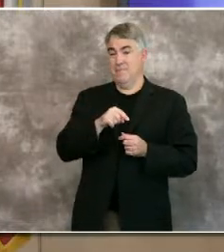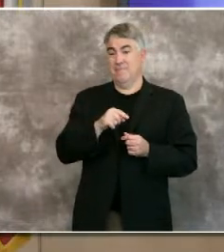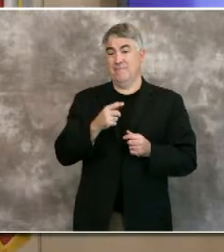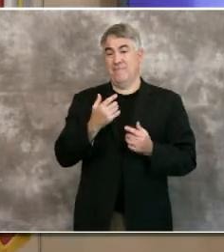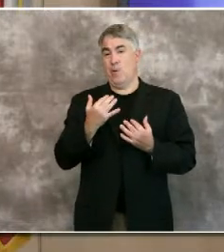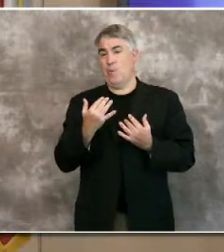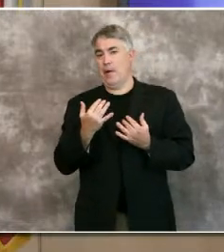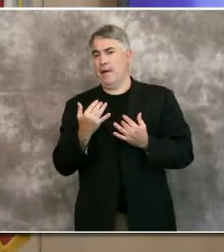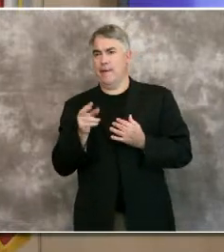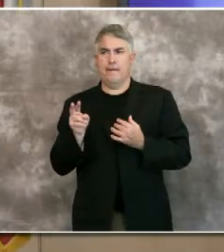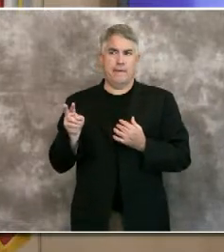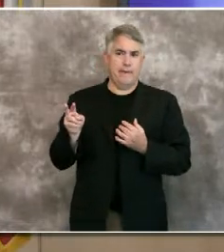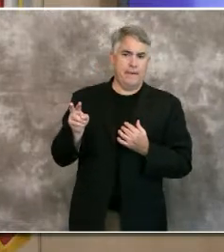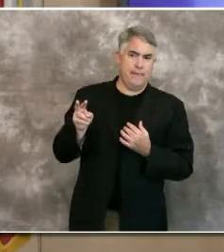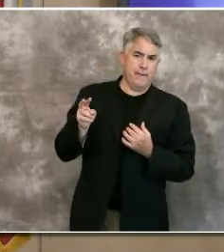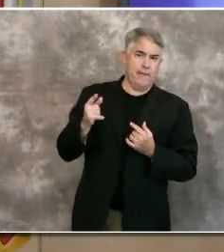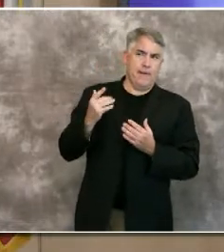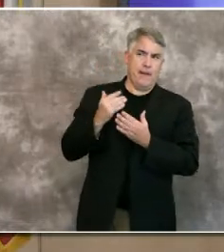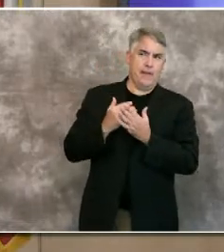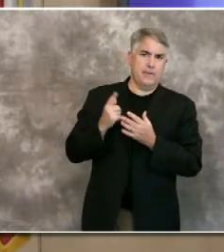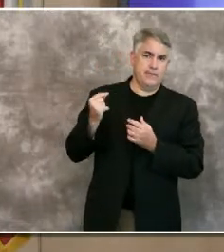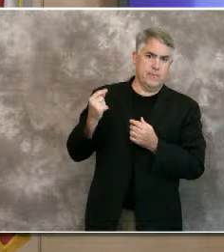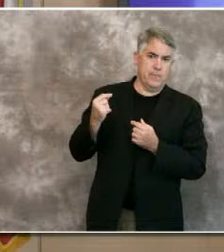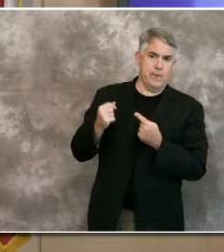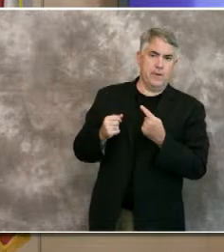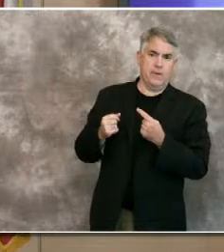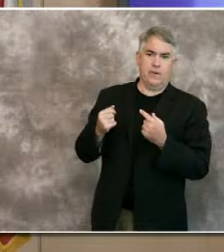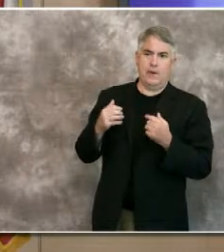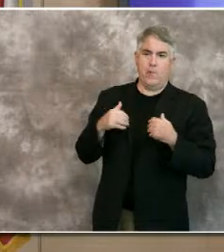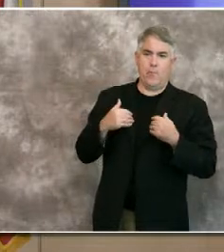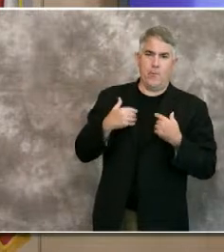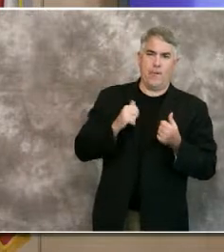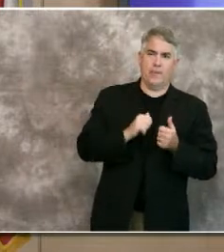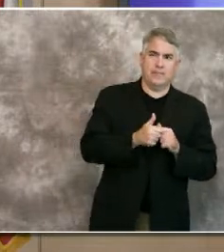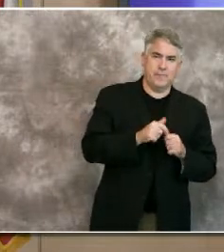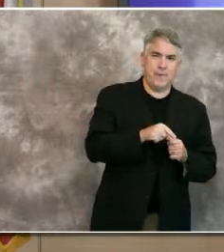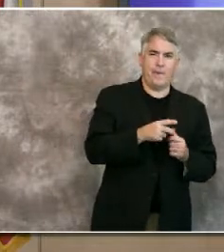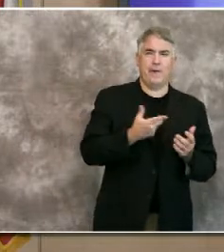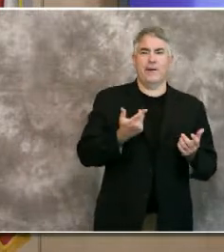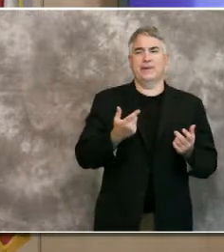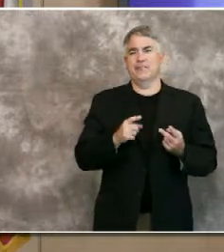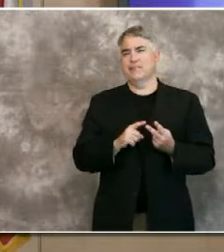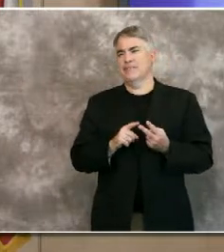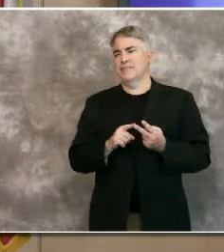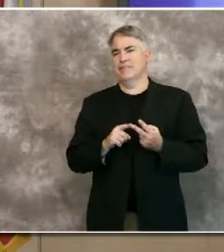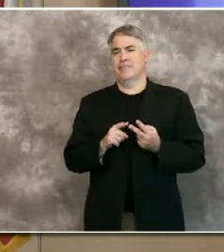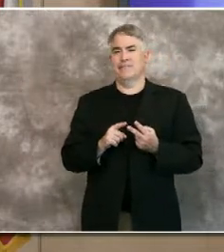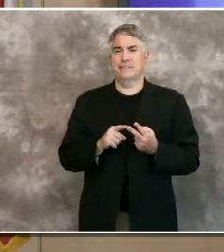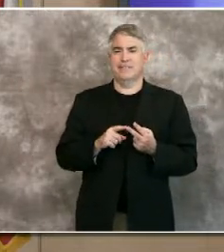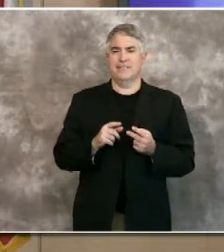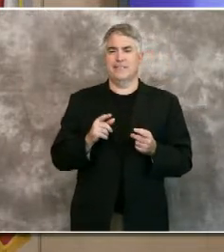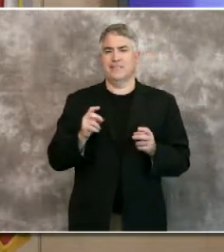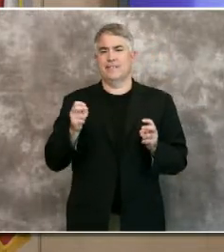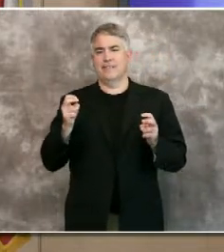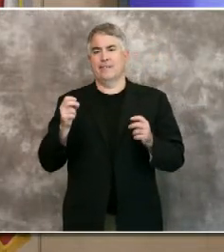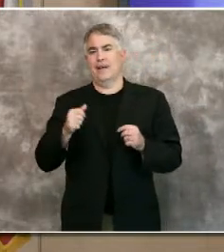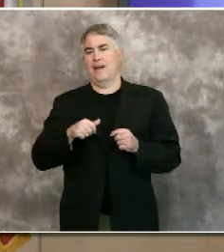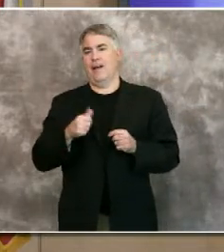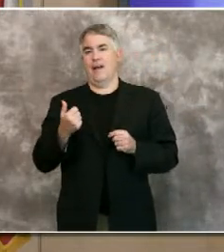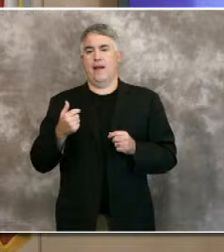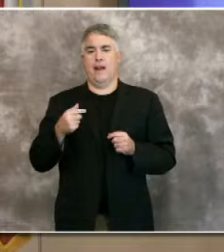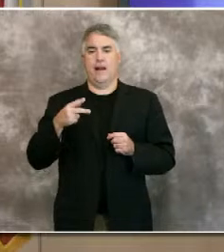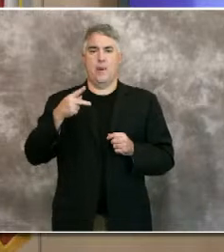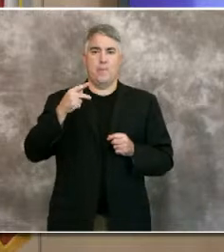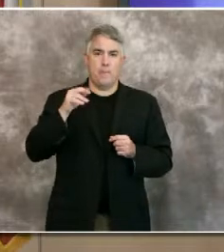guidance. You heard one earlier about youth sports leagues. There's certainly more around theme parks, concerts,